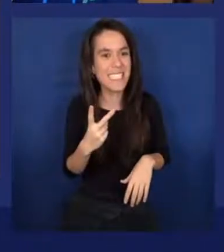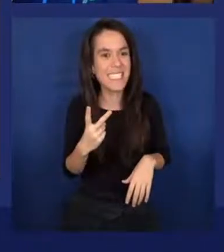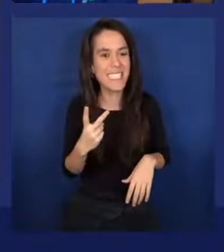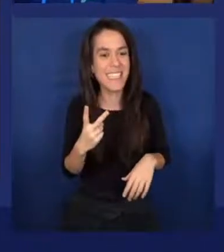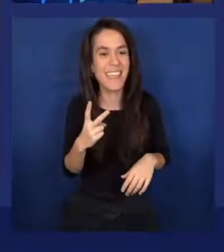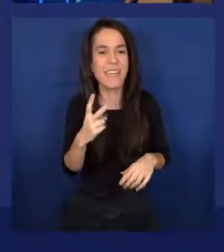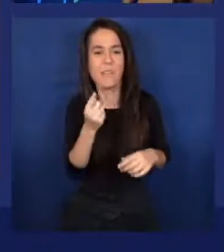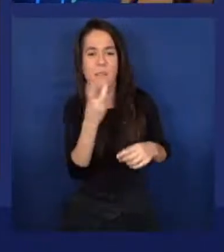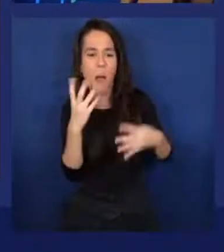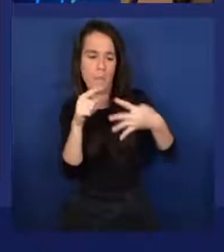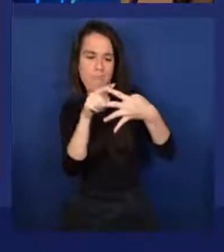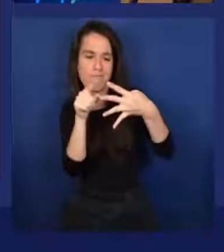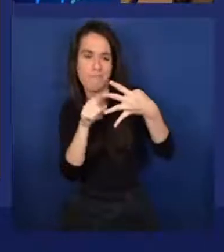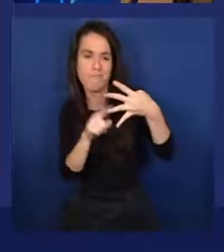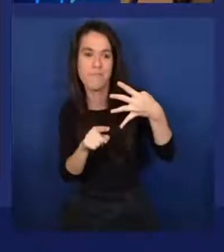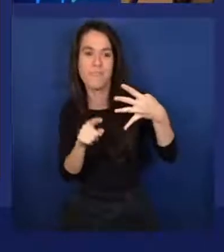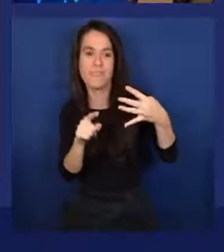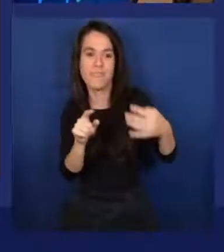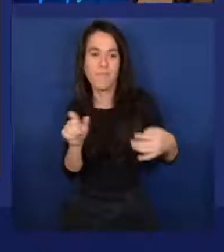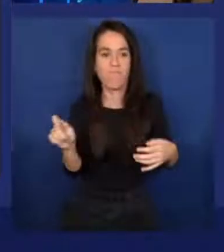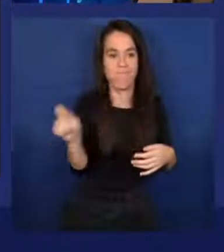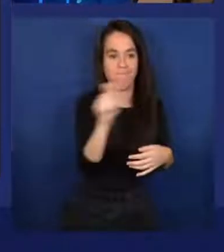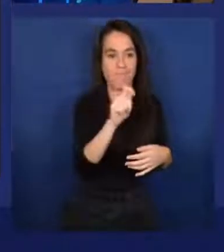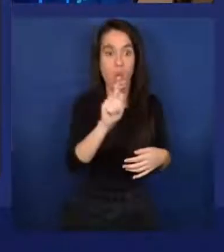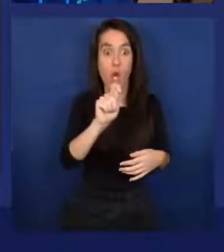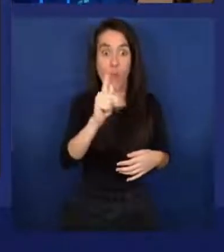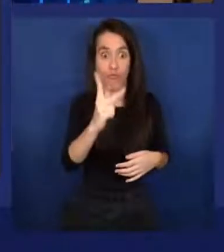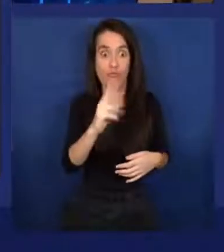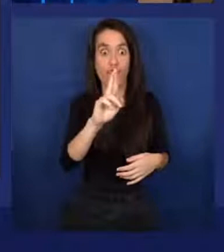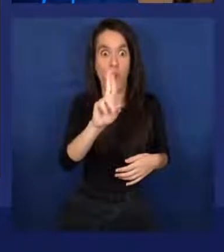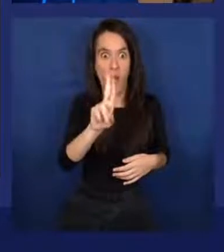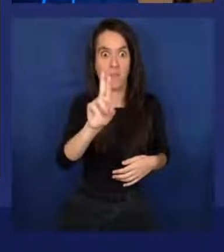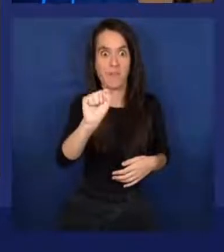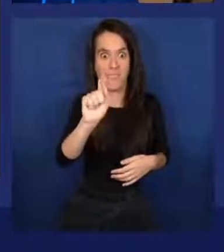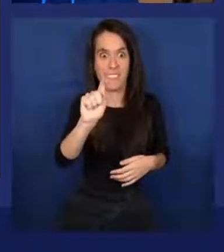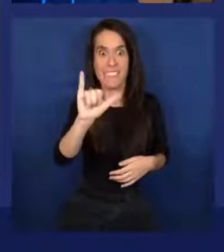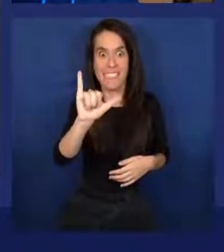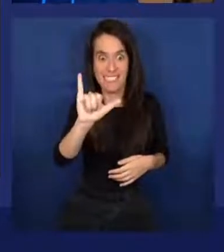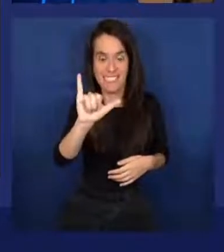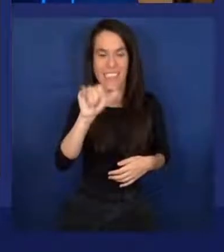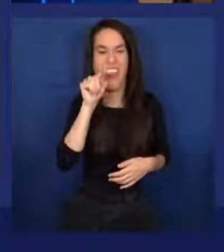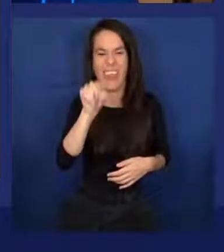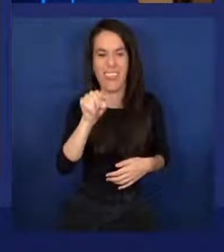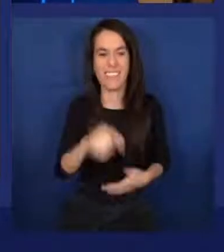and we say, this is Krusty. Okay, there you go.